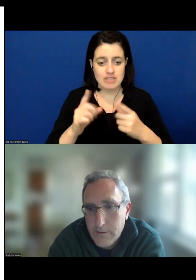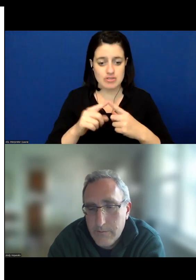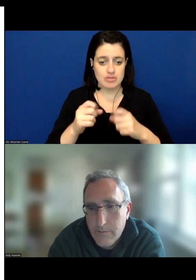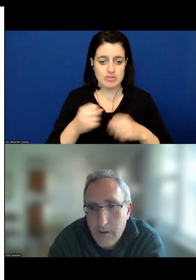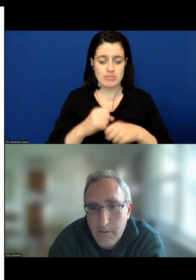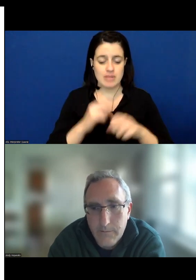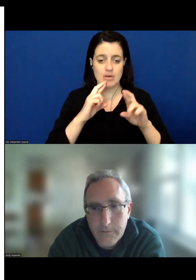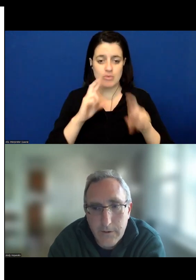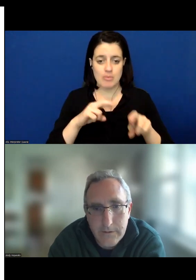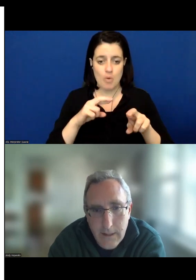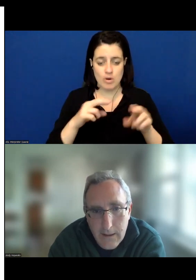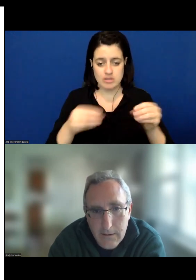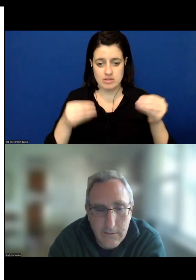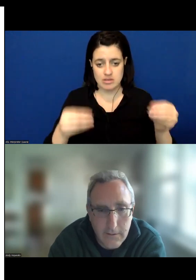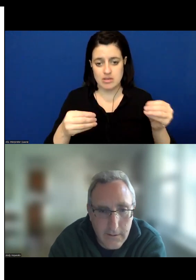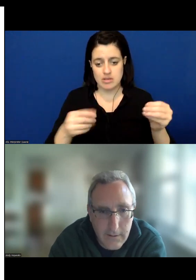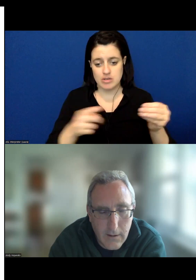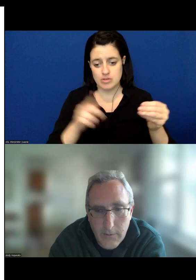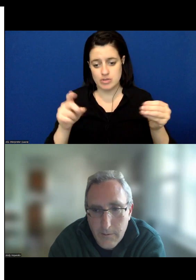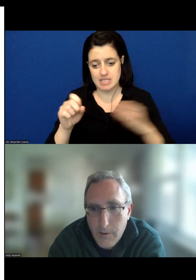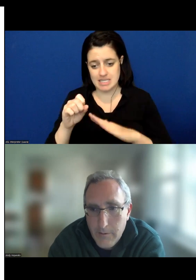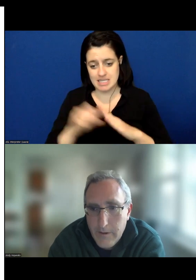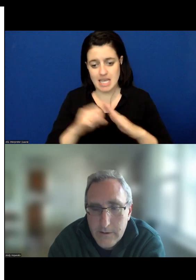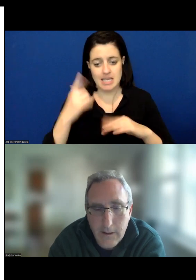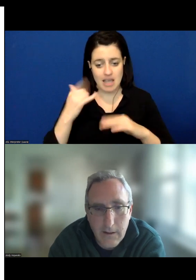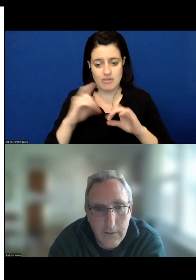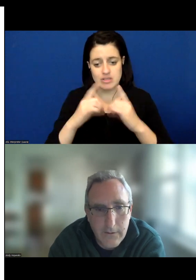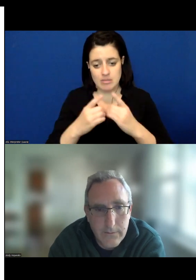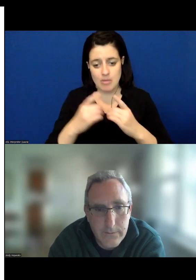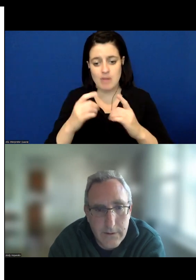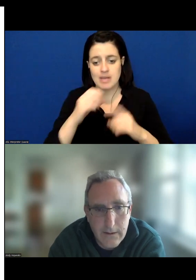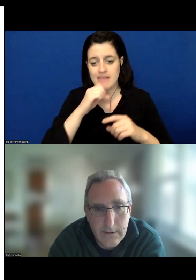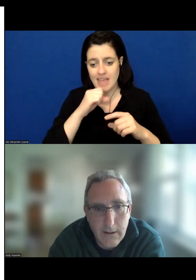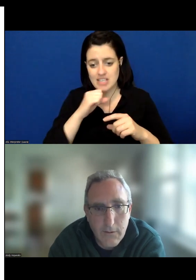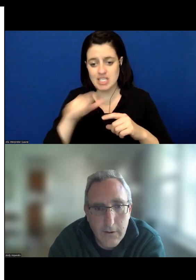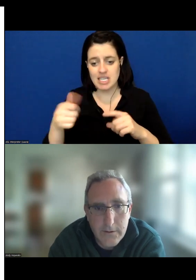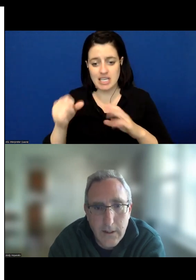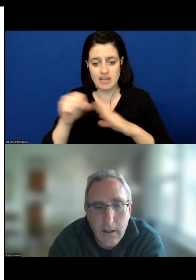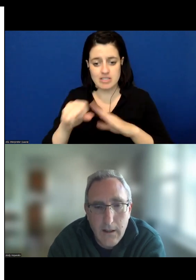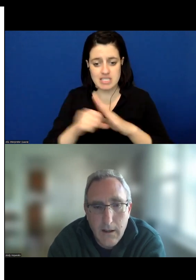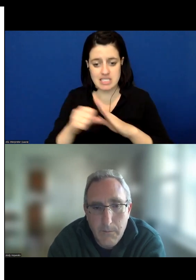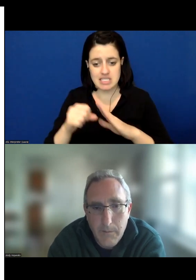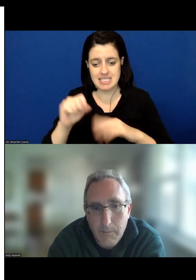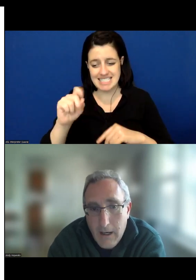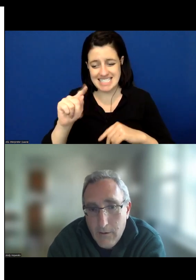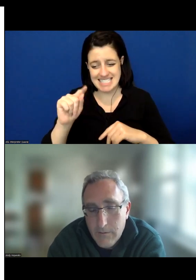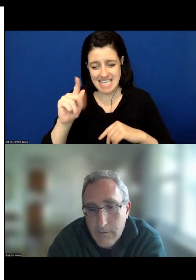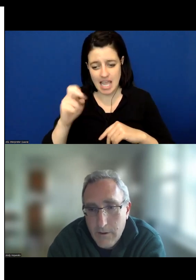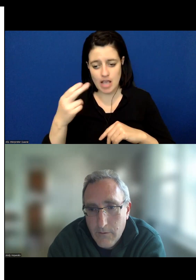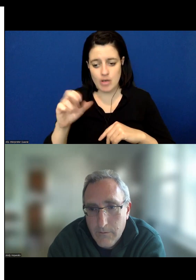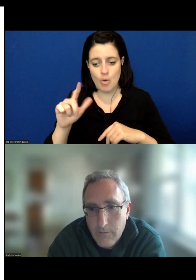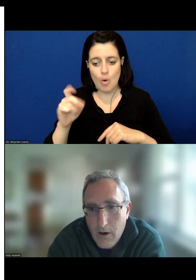report to the state, to the California Department of Aging and other state stakeholders